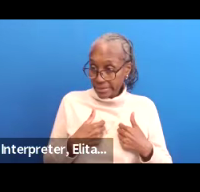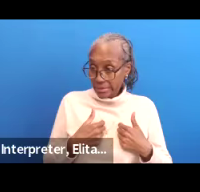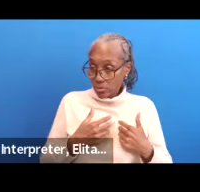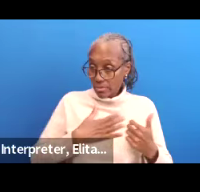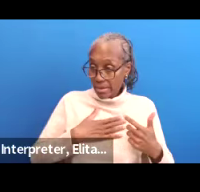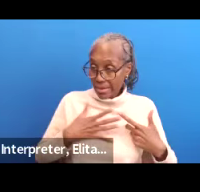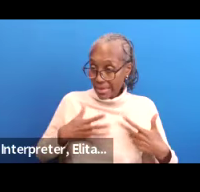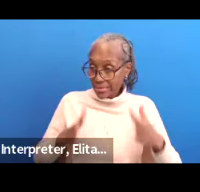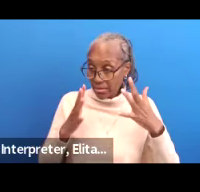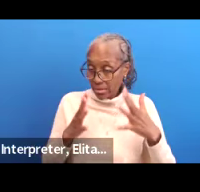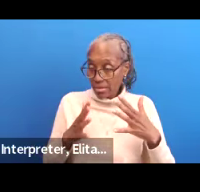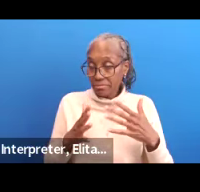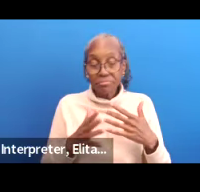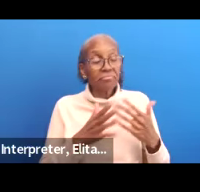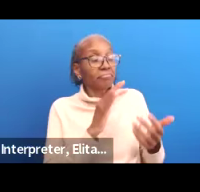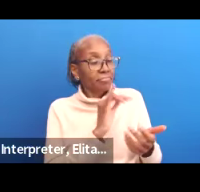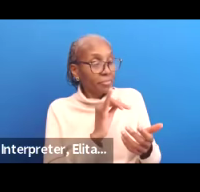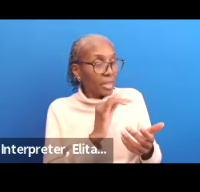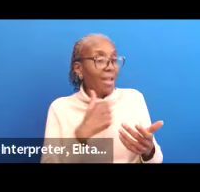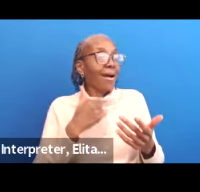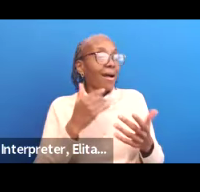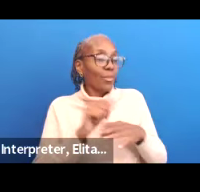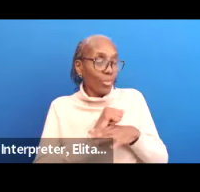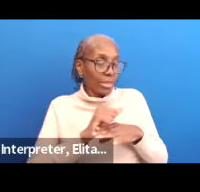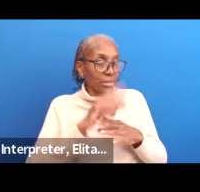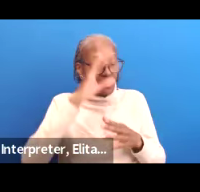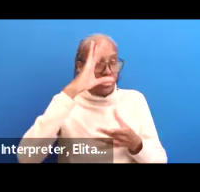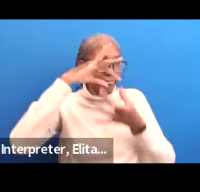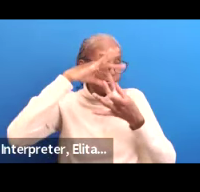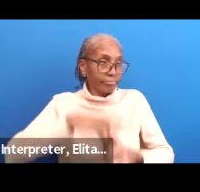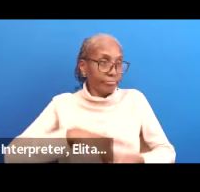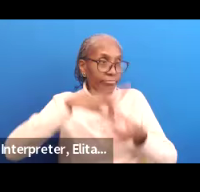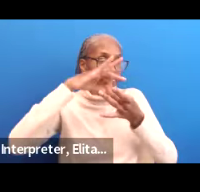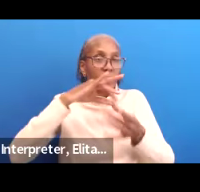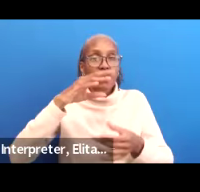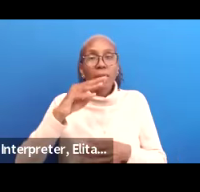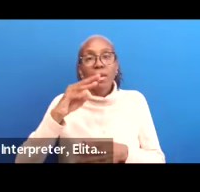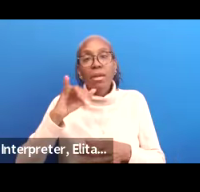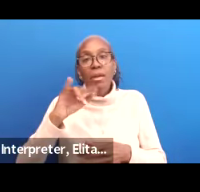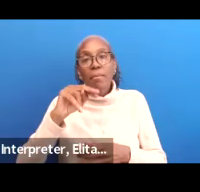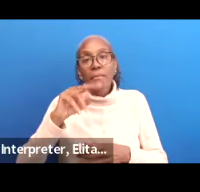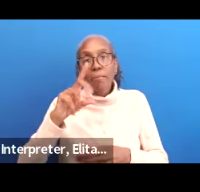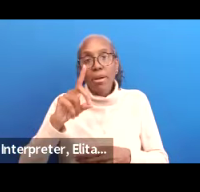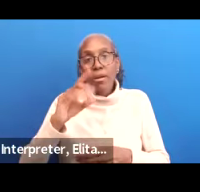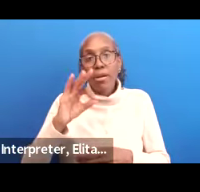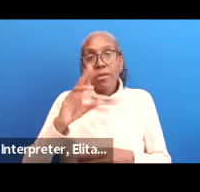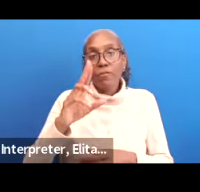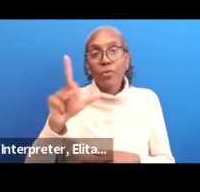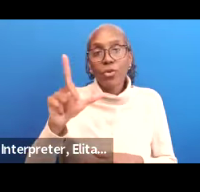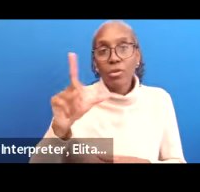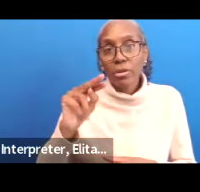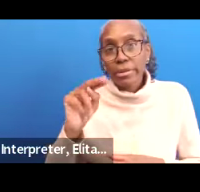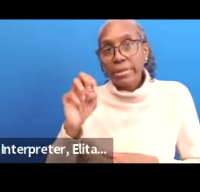anxiety? I practice mindfulness, and I've been involved with